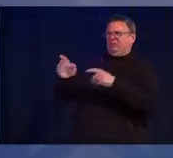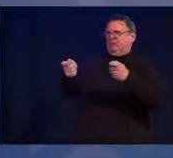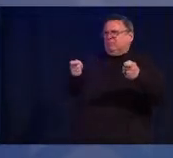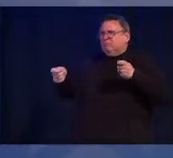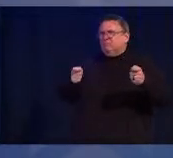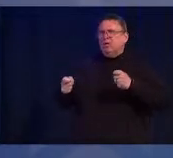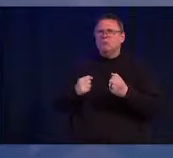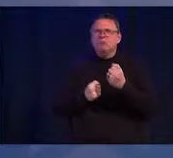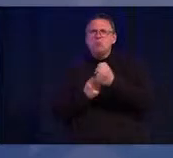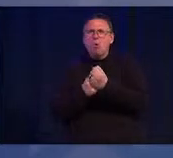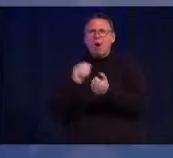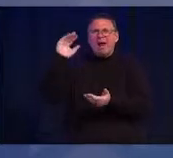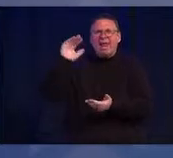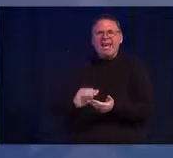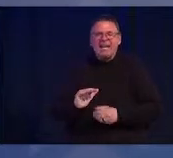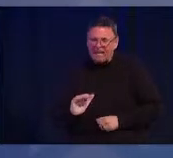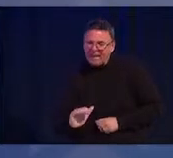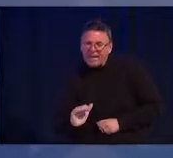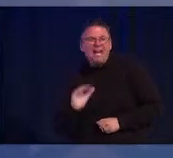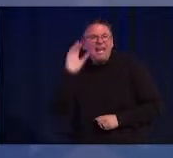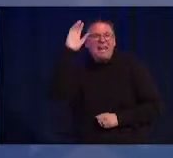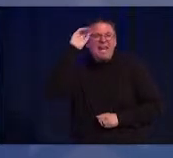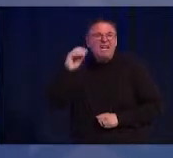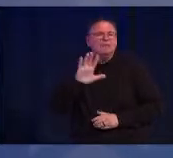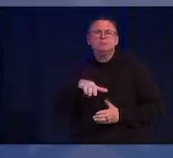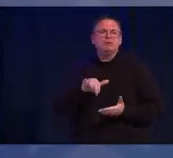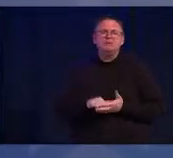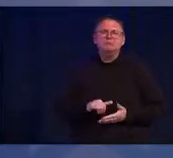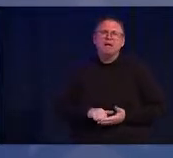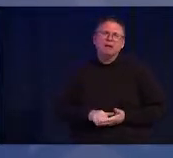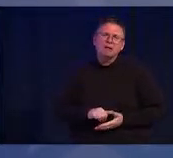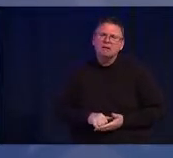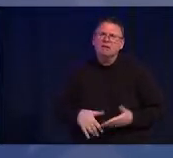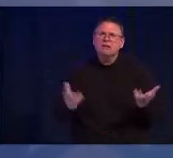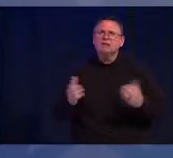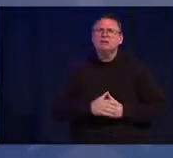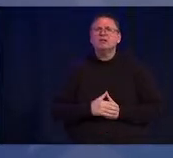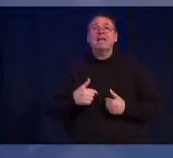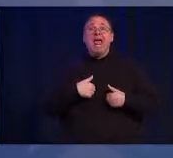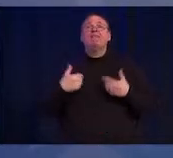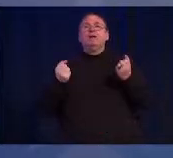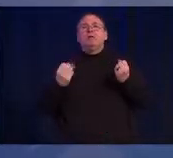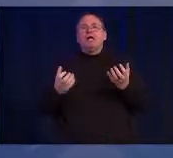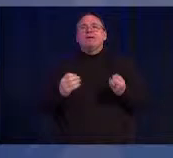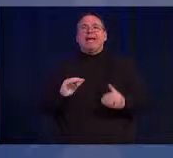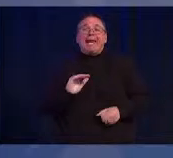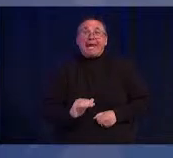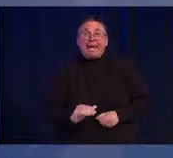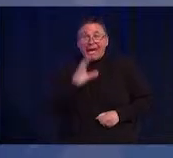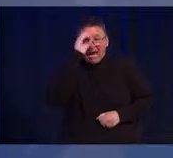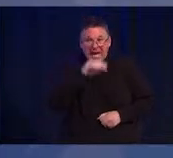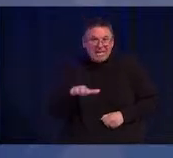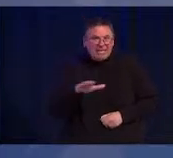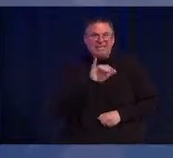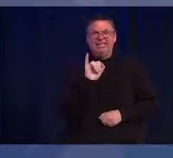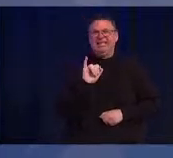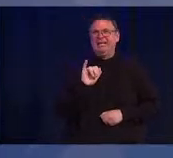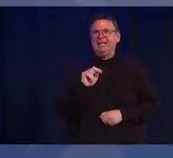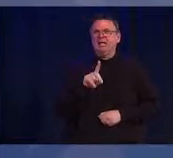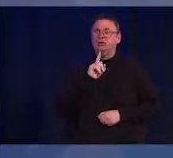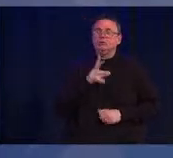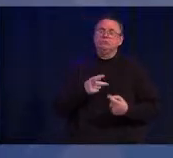guy. Well, we've got a lot of little guys in Indiana who are struggling because of the